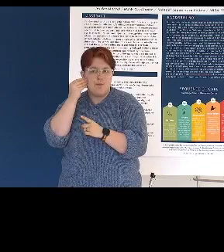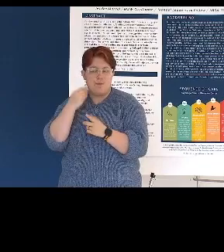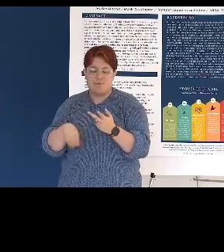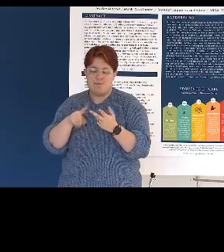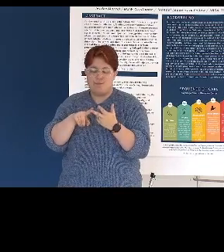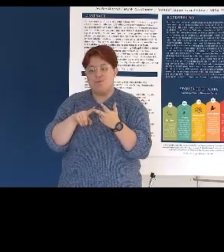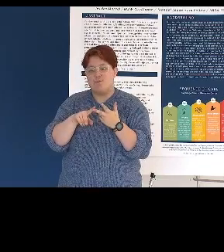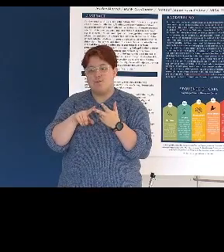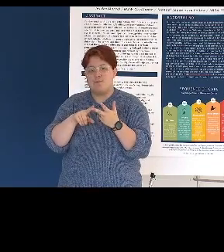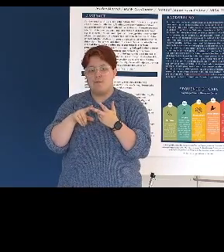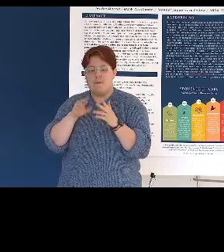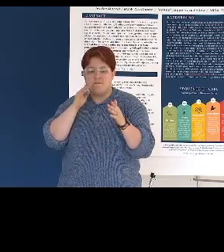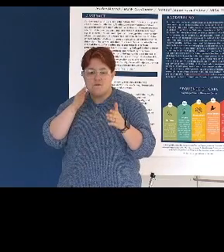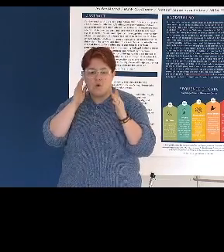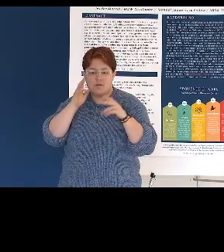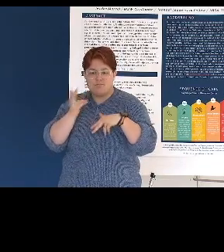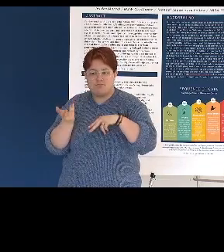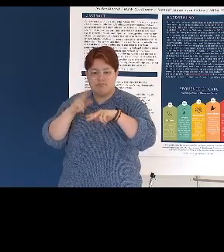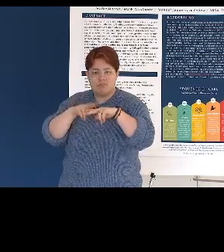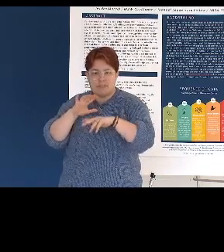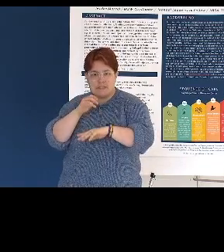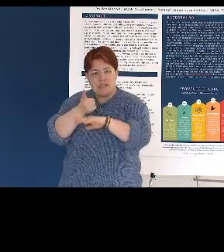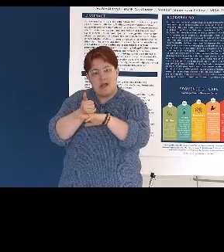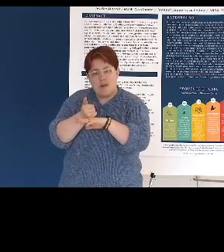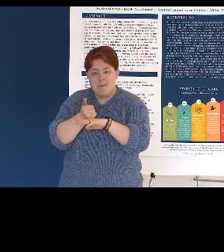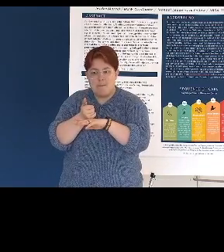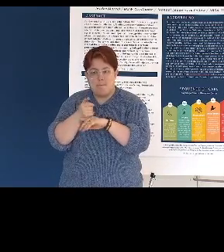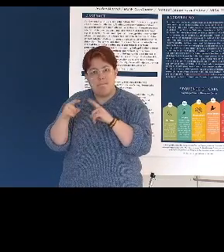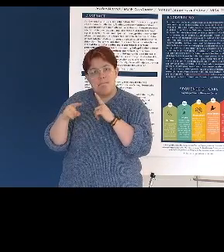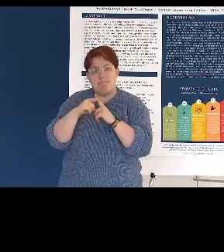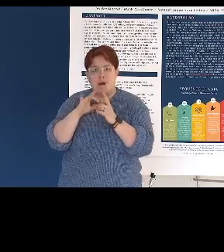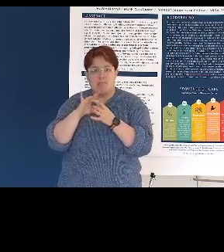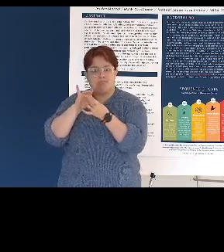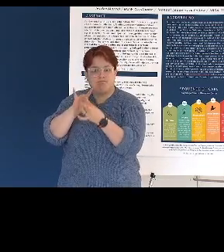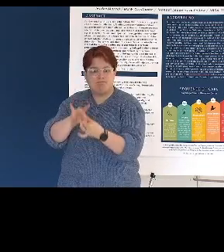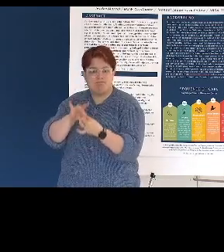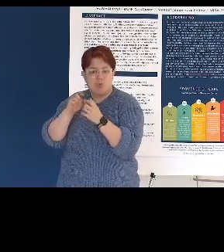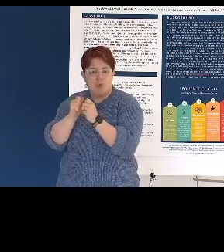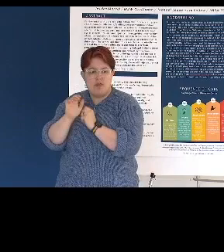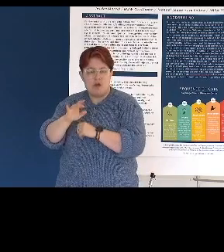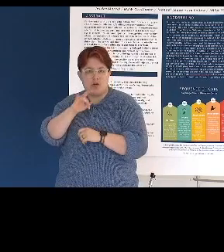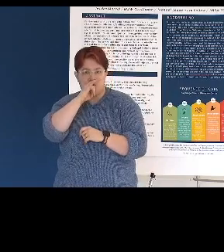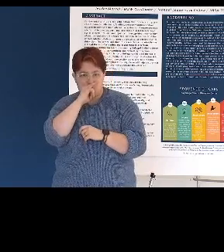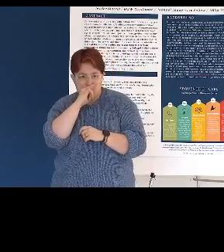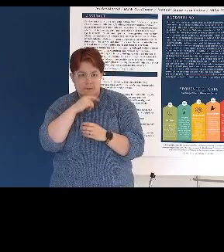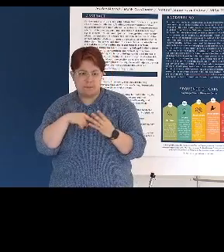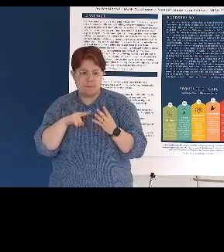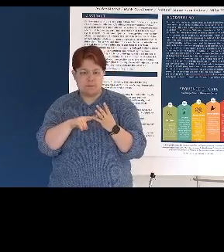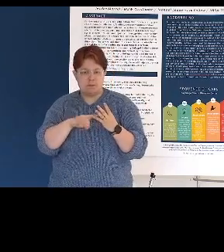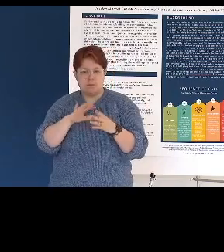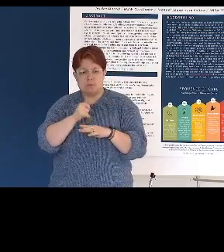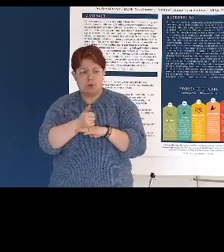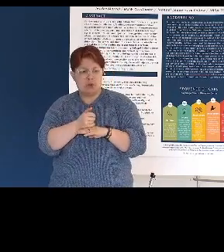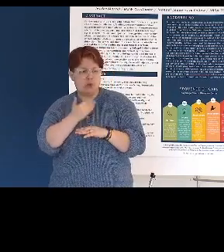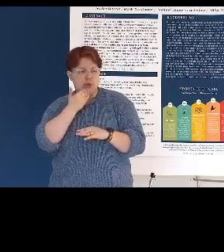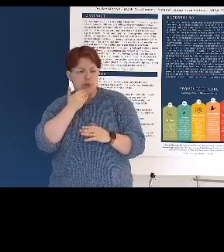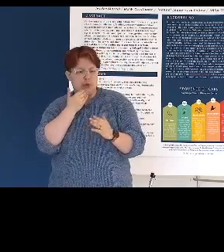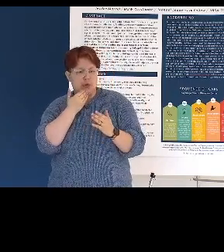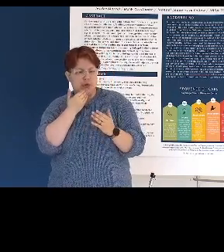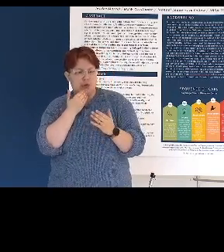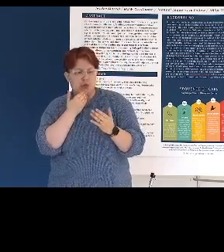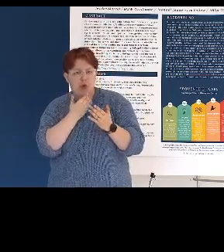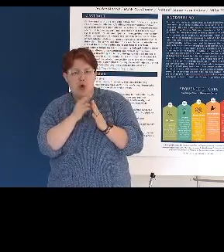positive relationships with their teens, being a good role model for your kids, and what does that even look